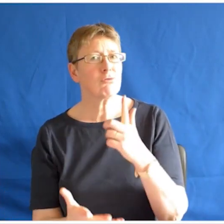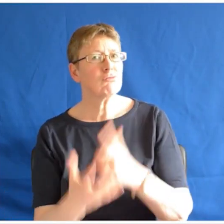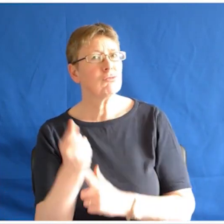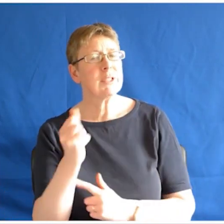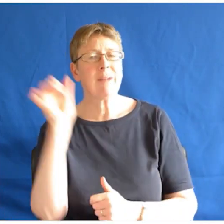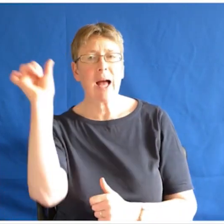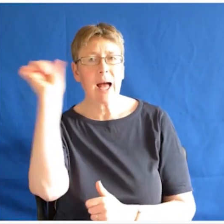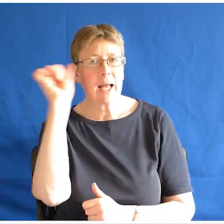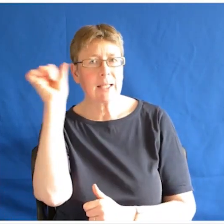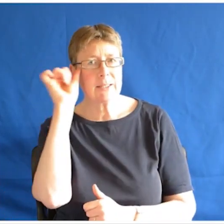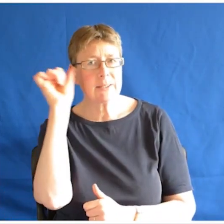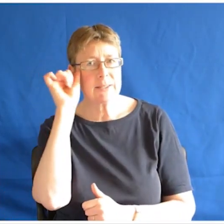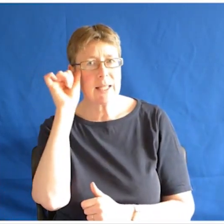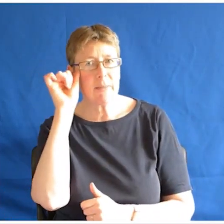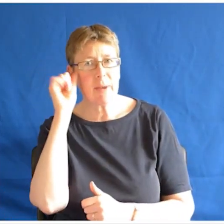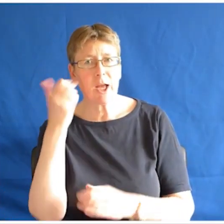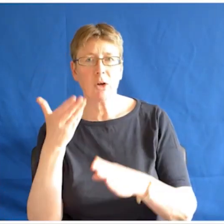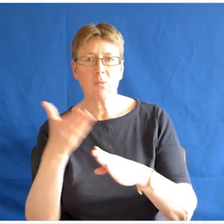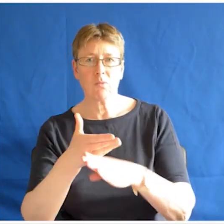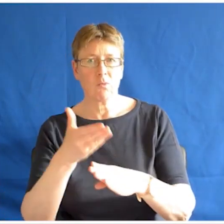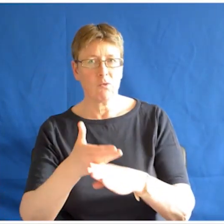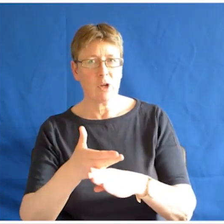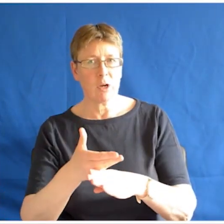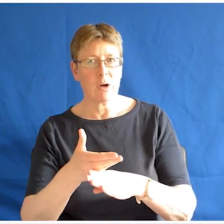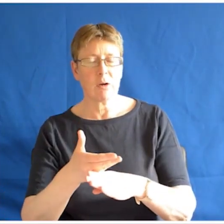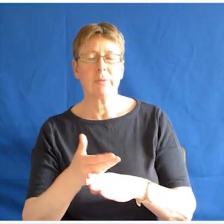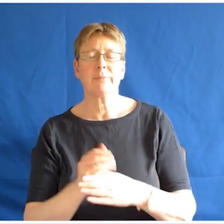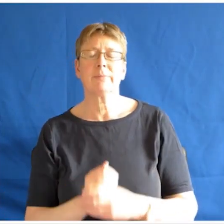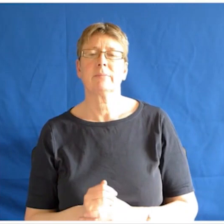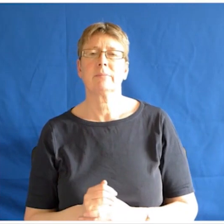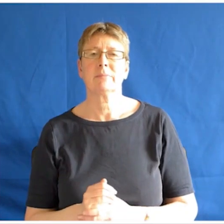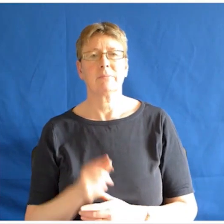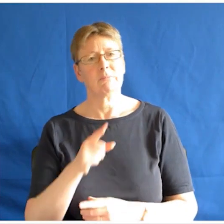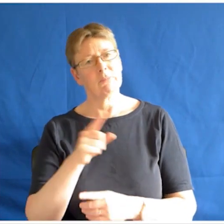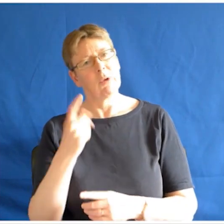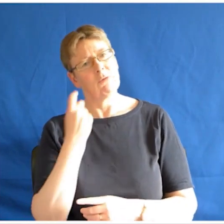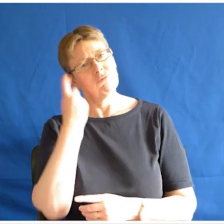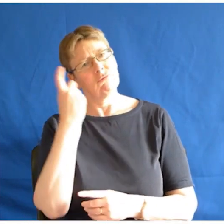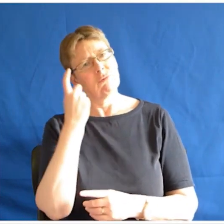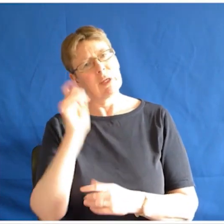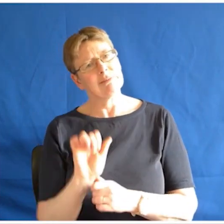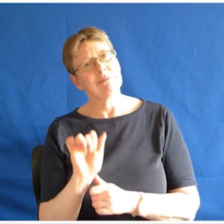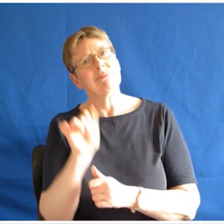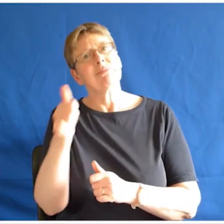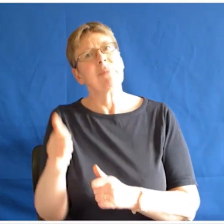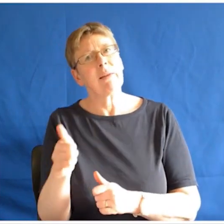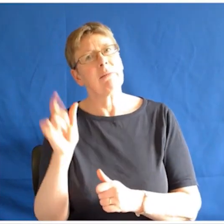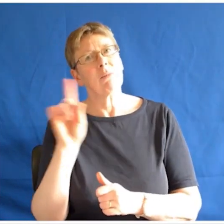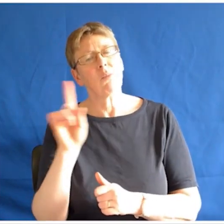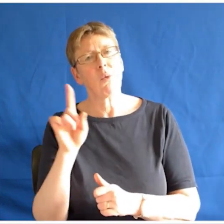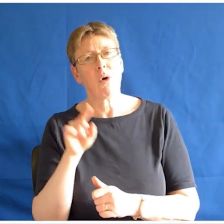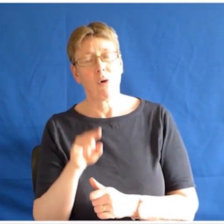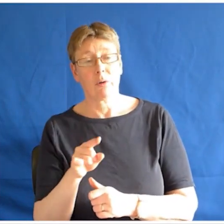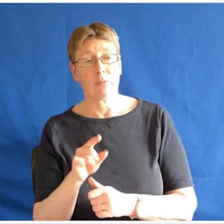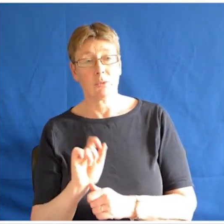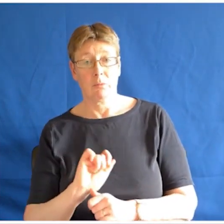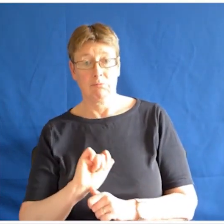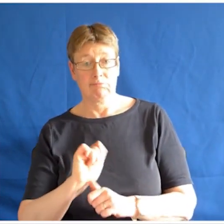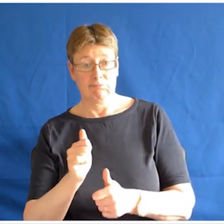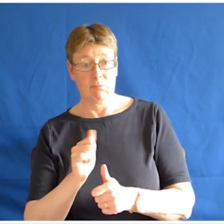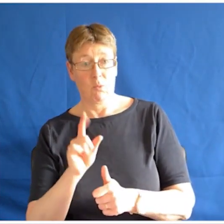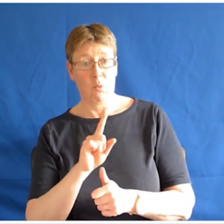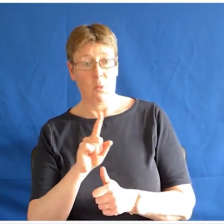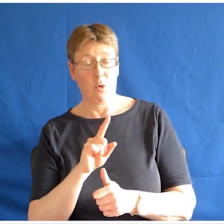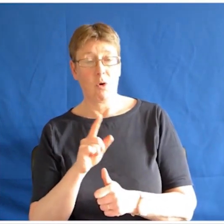You're all at the pinnacle of your academic career. And you'll be thinking now about what you want to do in future. And the